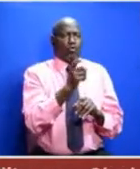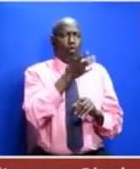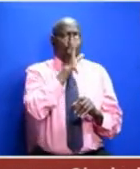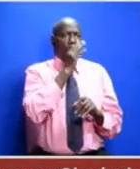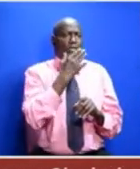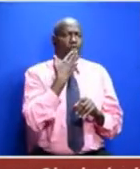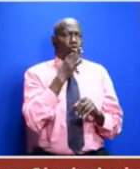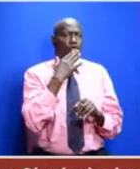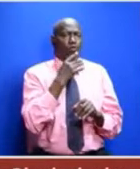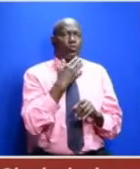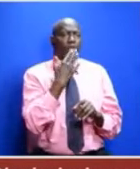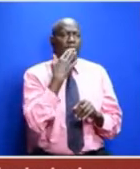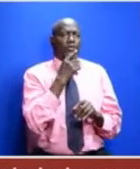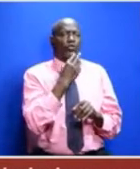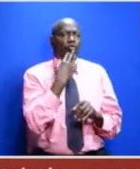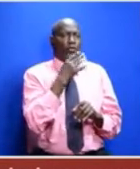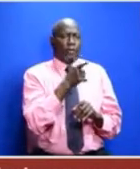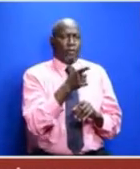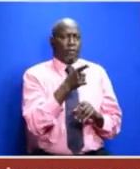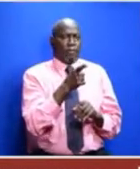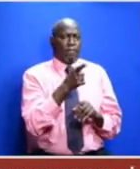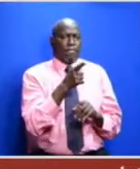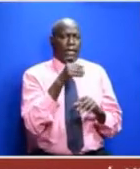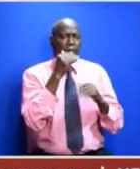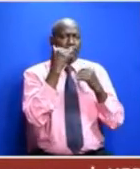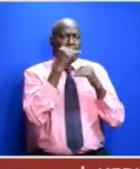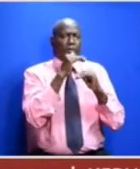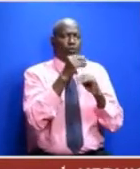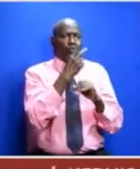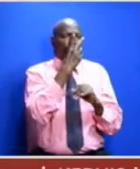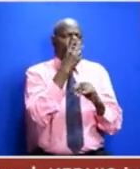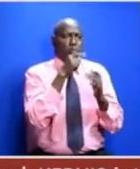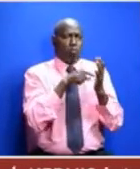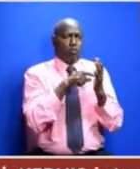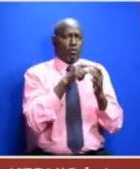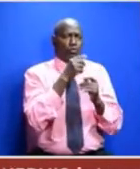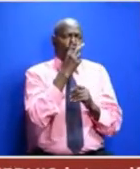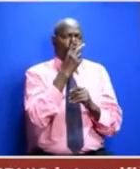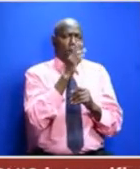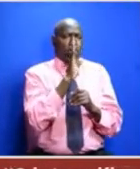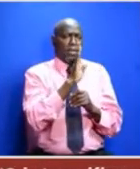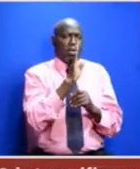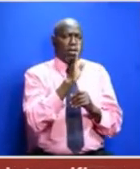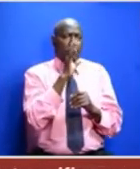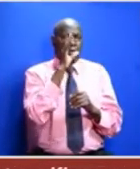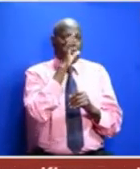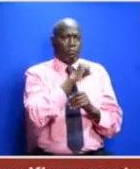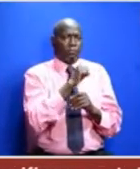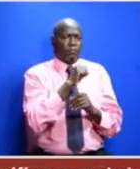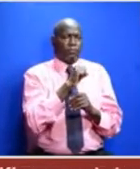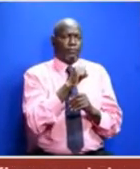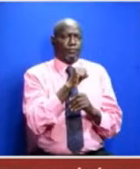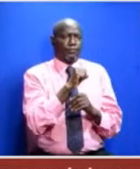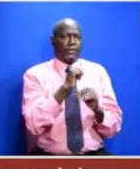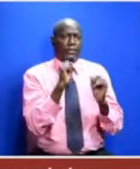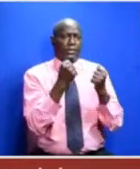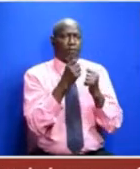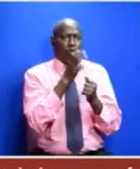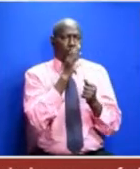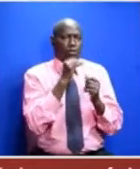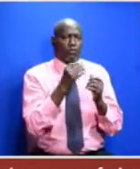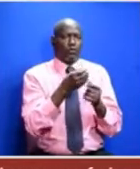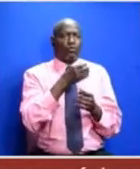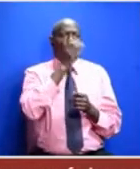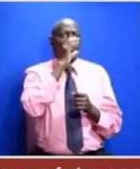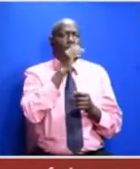utapata nini? Test ya chumvi. It is estimated that 2.2 billion people worldwide lack access to clean and safe water for